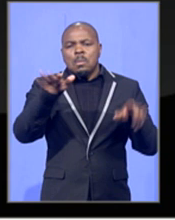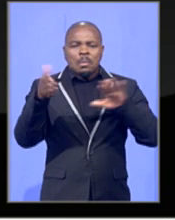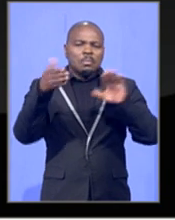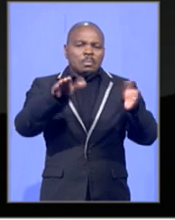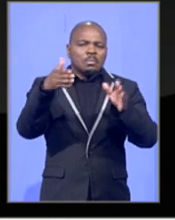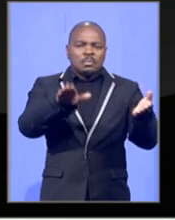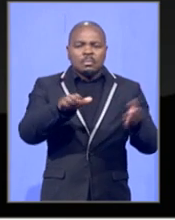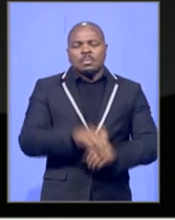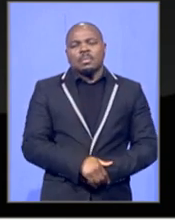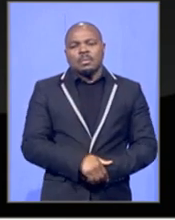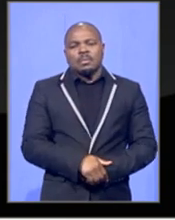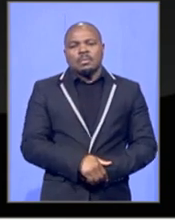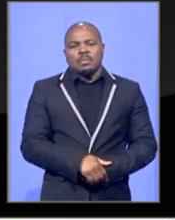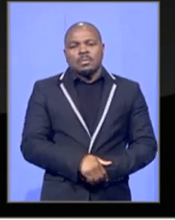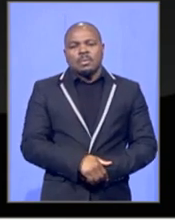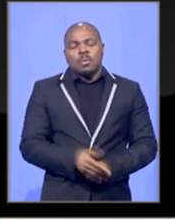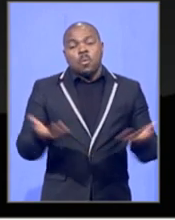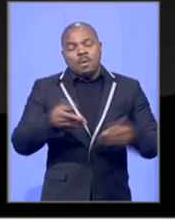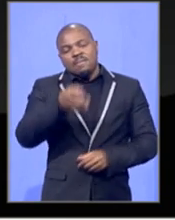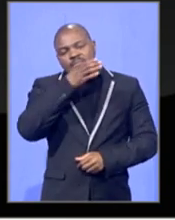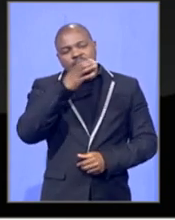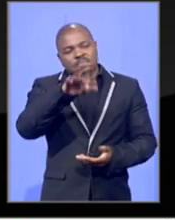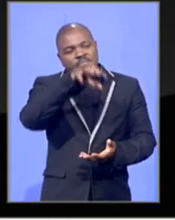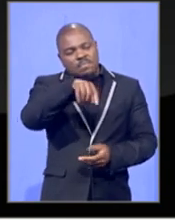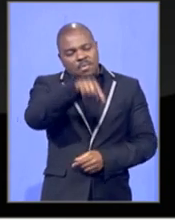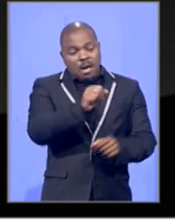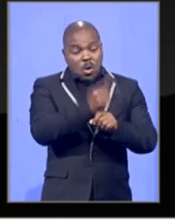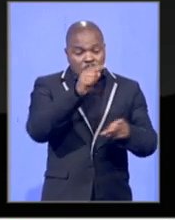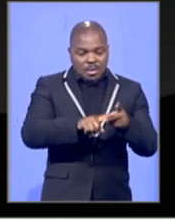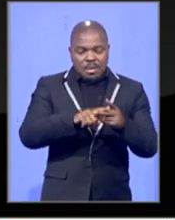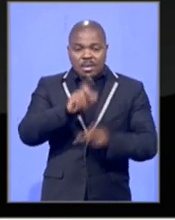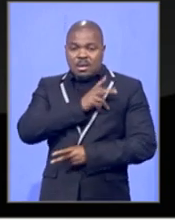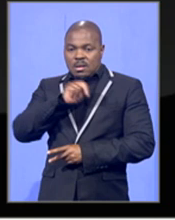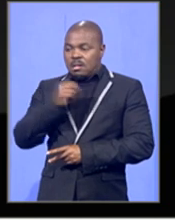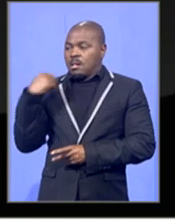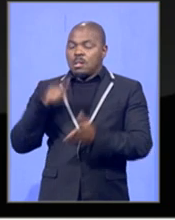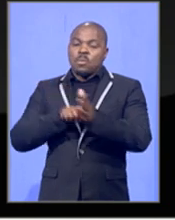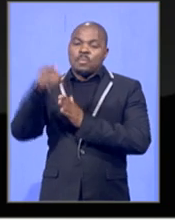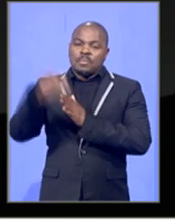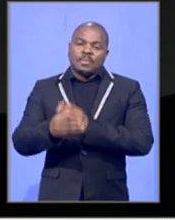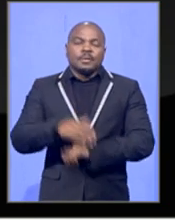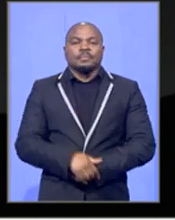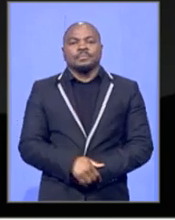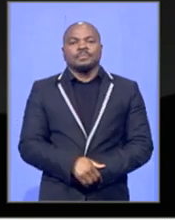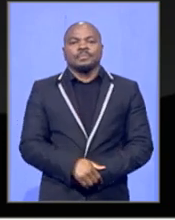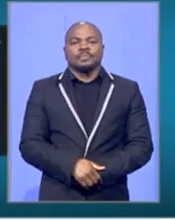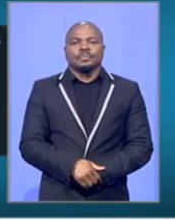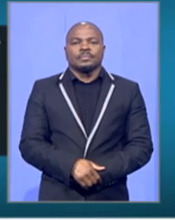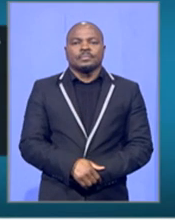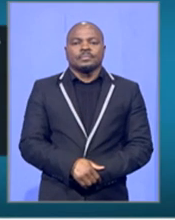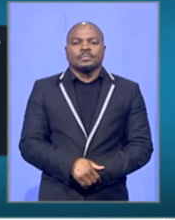ga batho ka bontšhi mafelong a go rekiša madila ka Gauteng le KwaZulu-Natal mafelelong a beke ye.